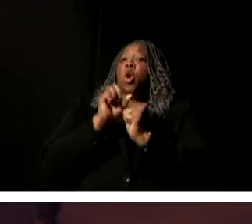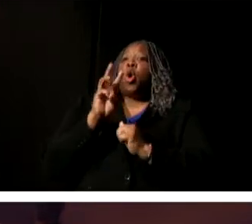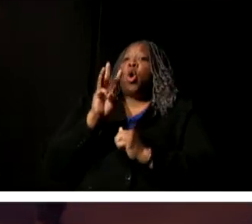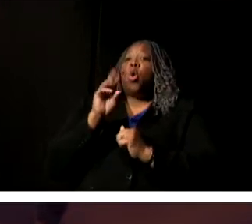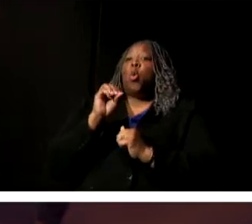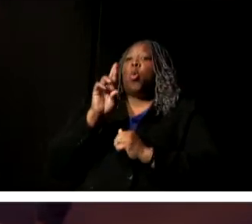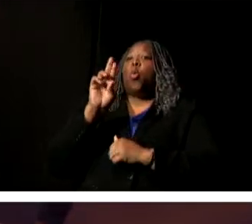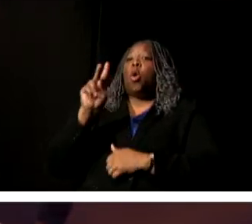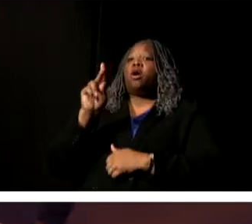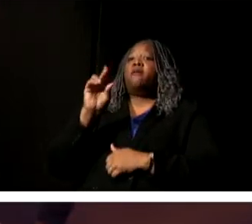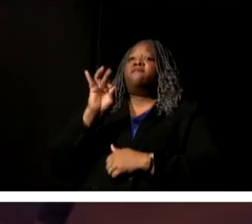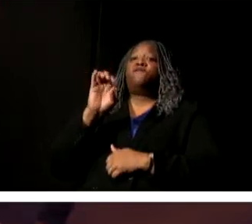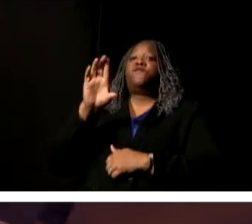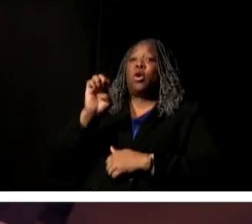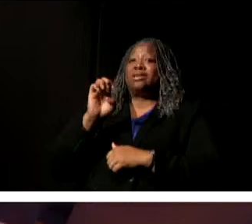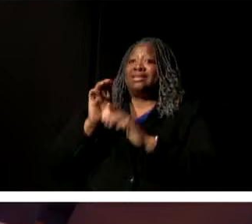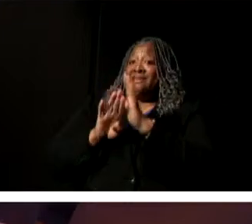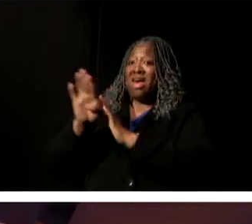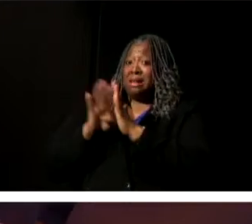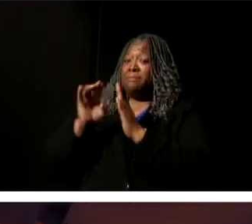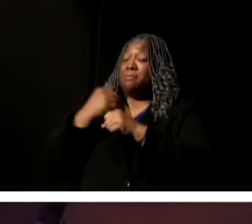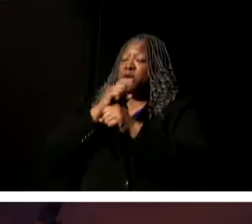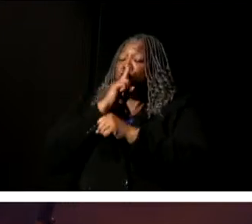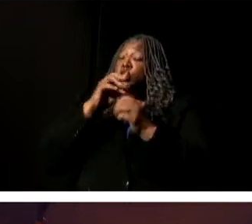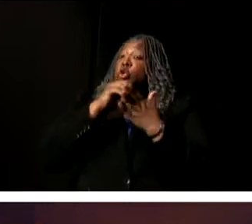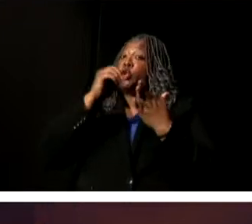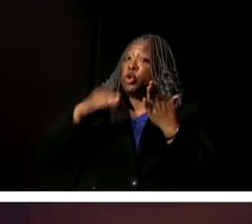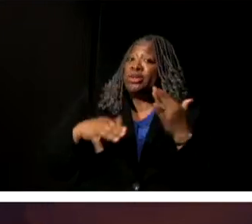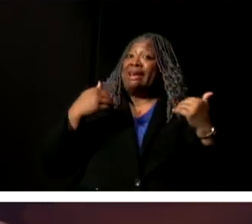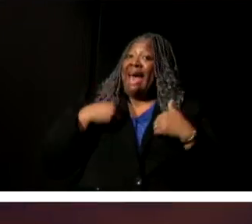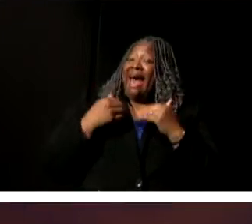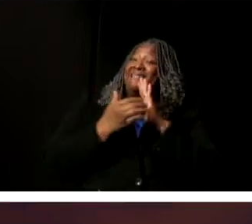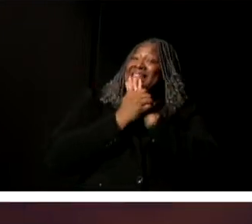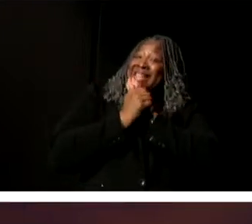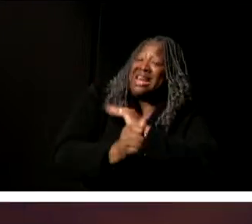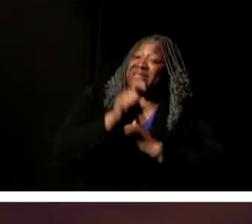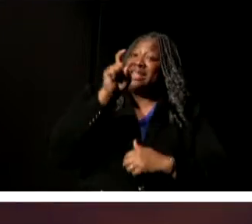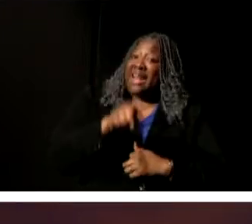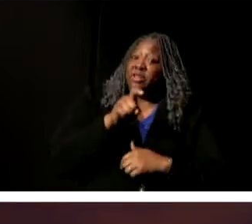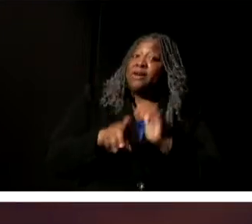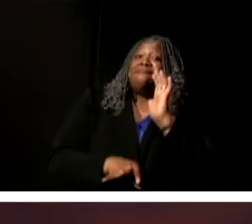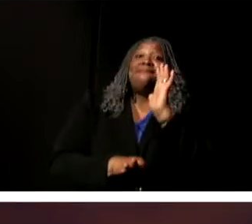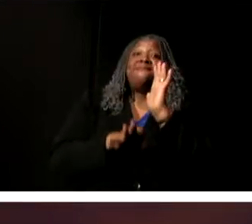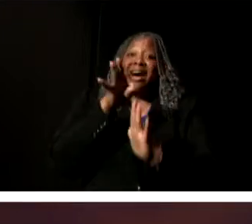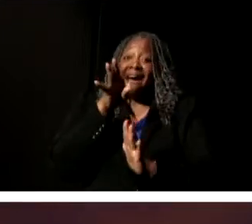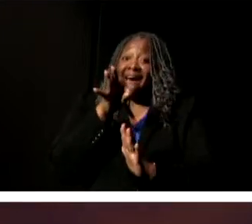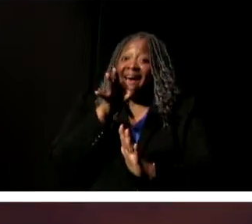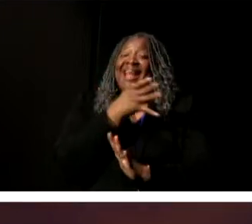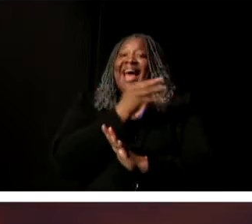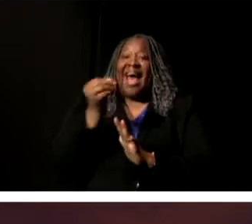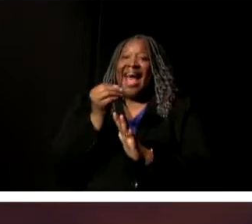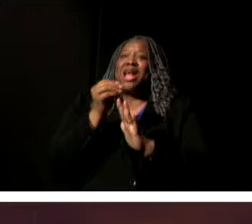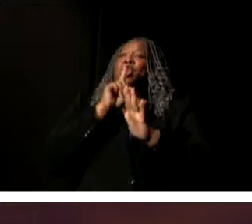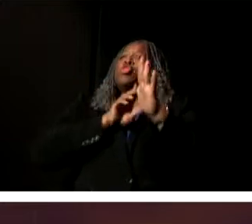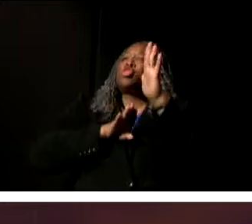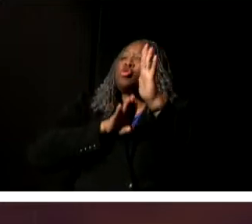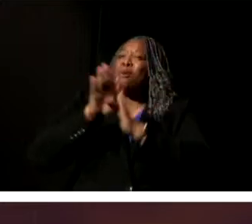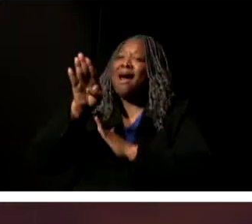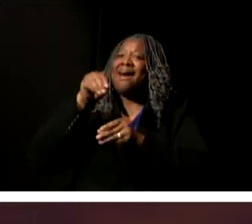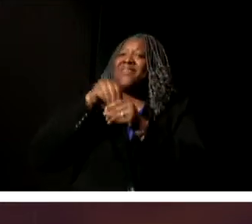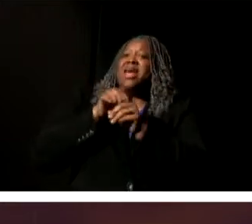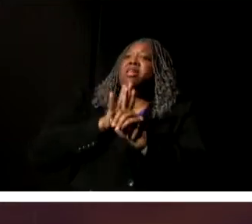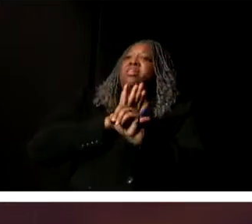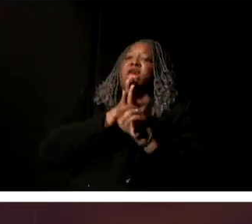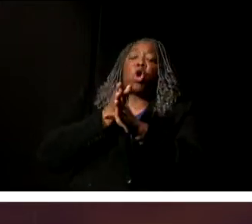to ensure students in our city possess the necessary skills to find and thrive in their